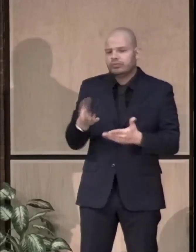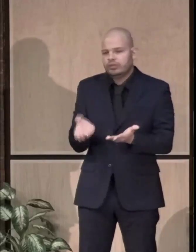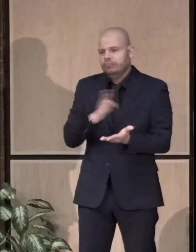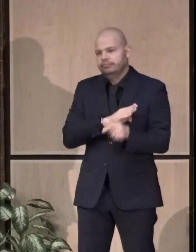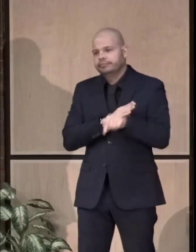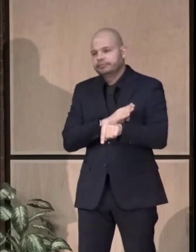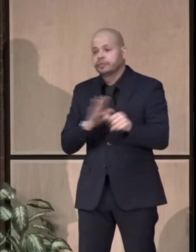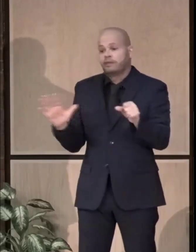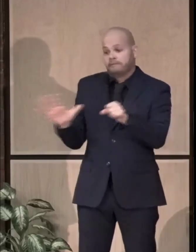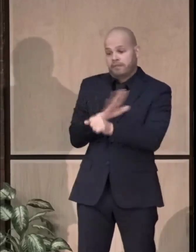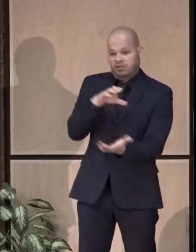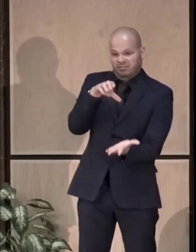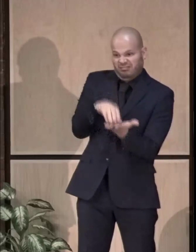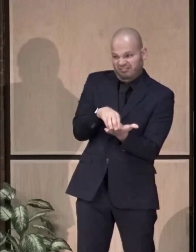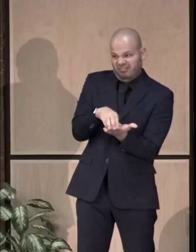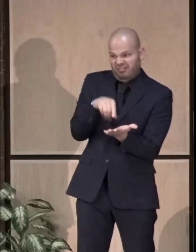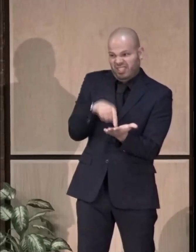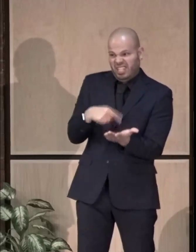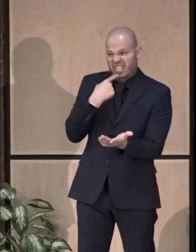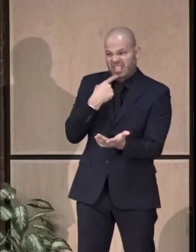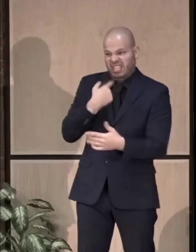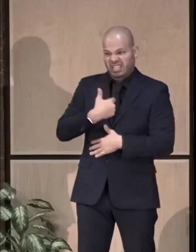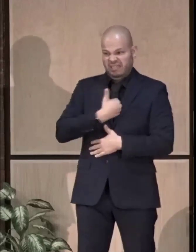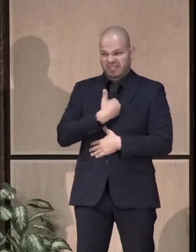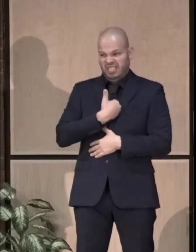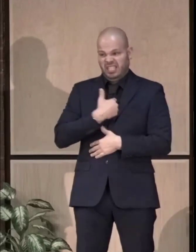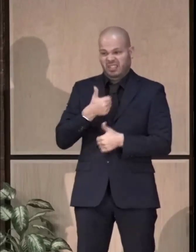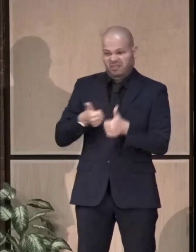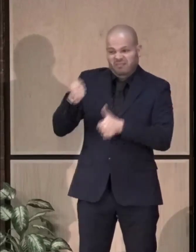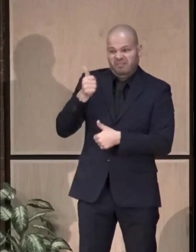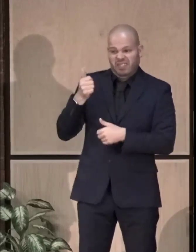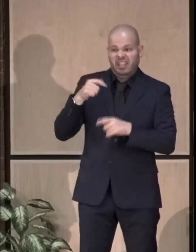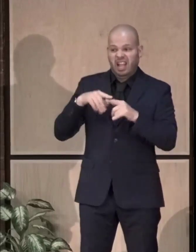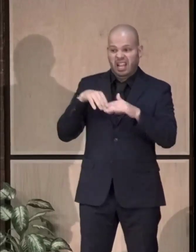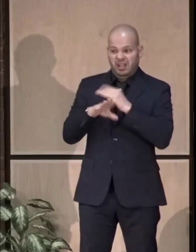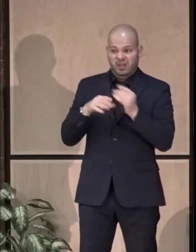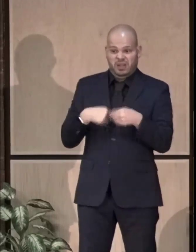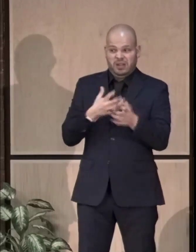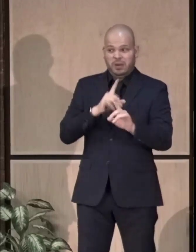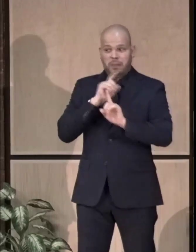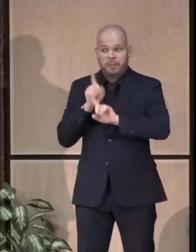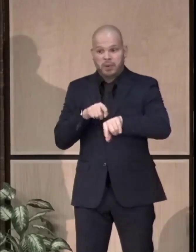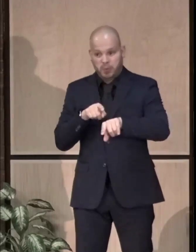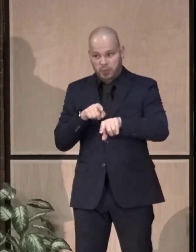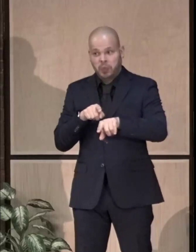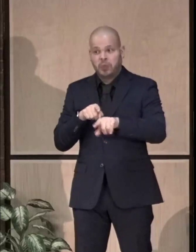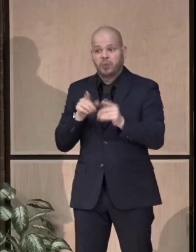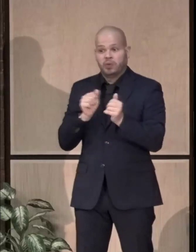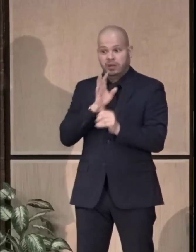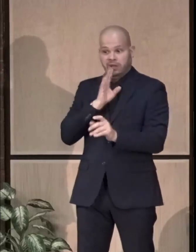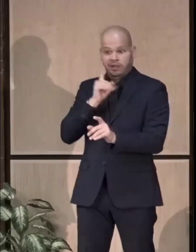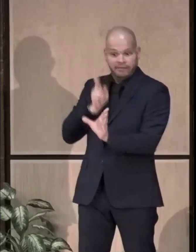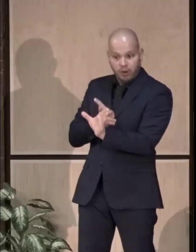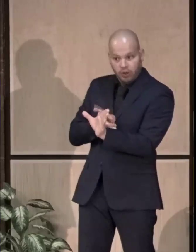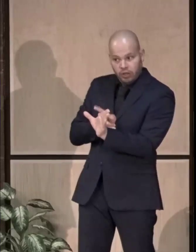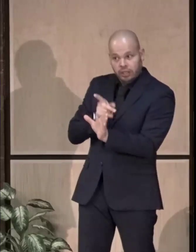it says Captain Reamer arrived and filled out the command directive. And we spoke with the psychologist who came in to do